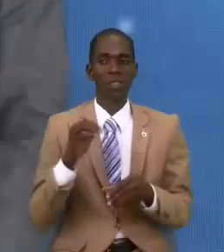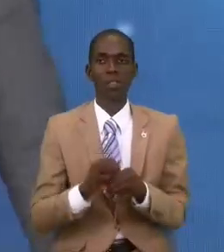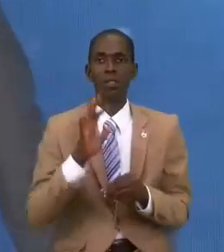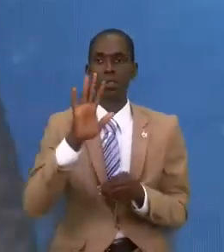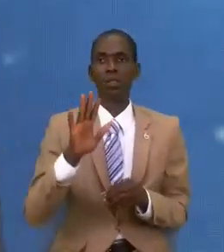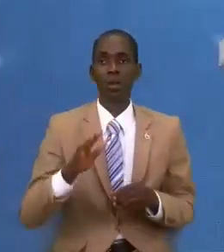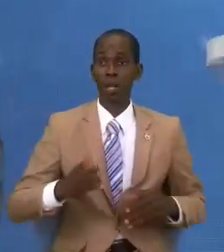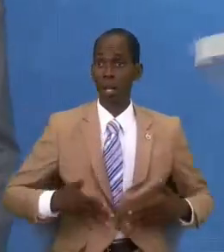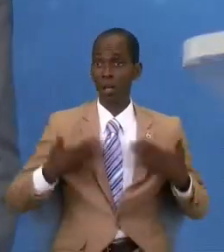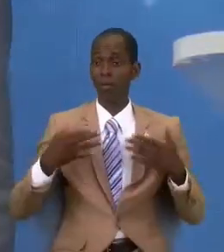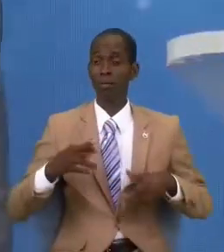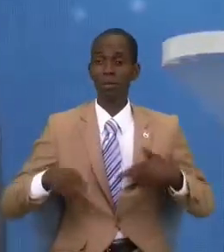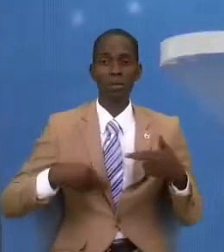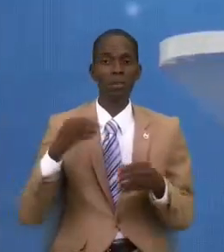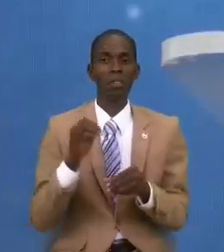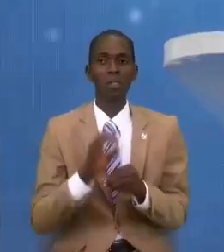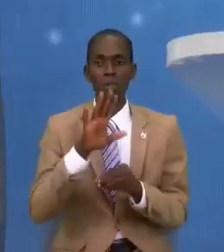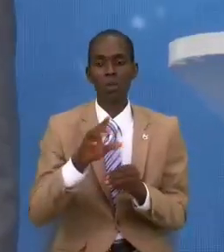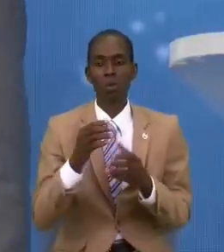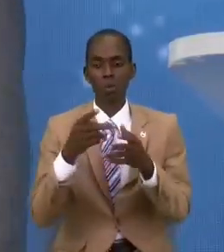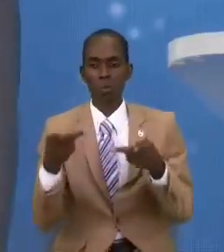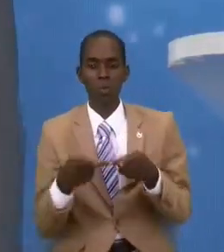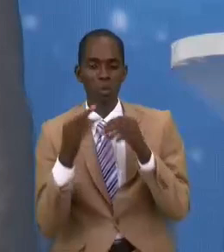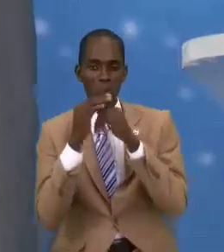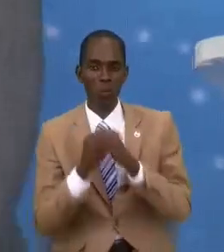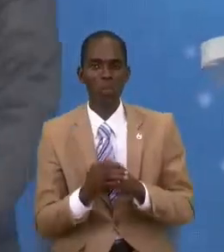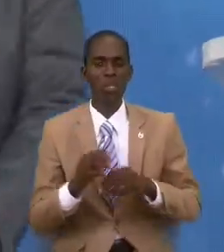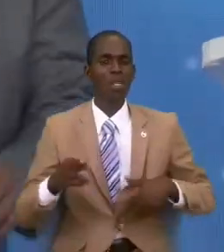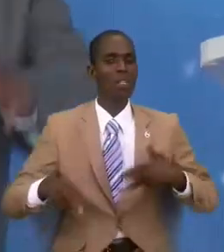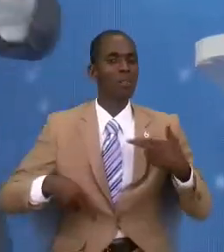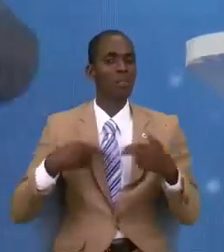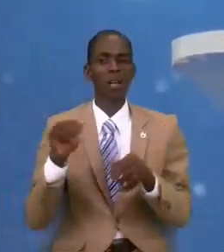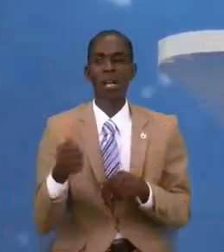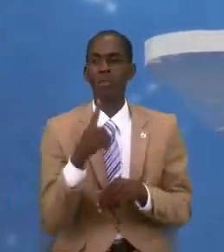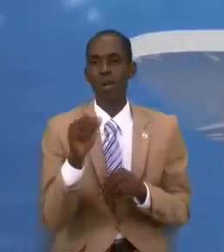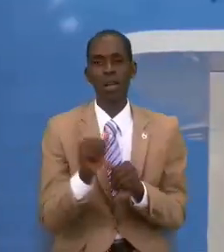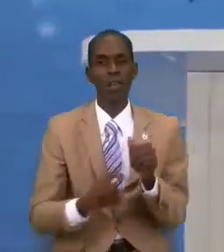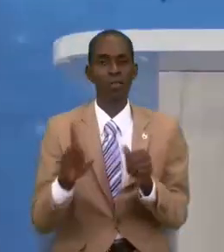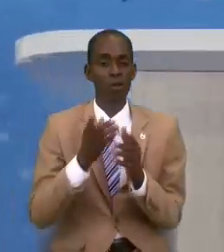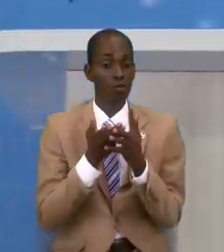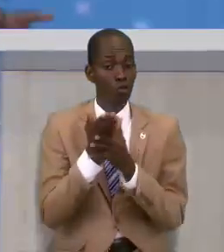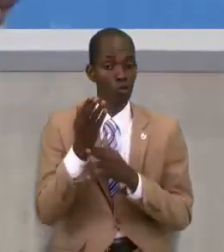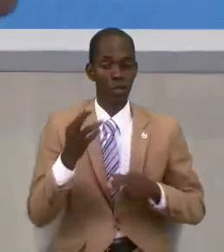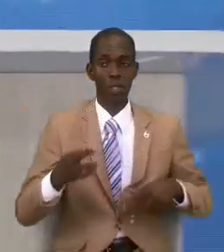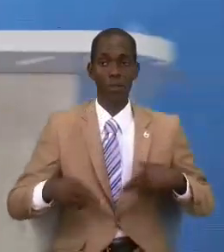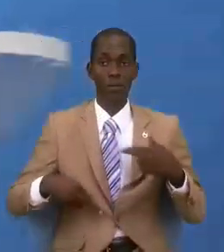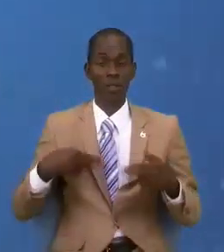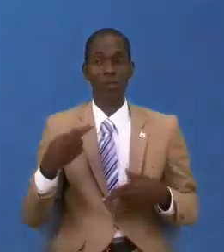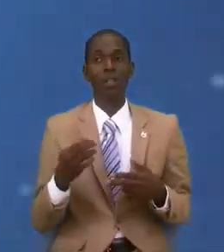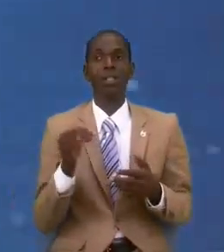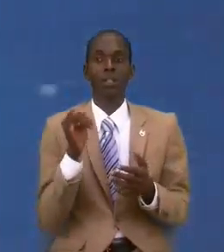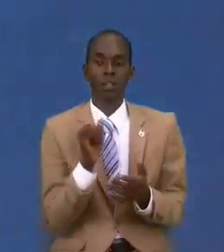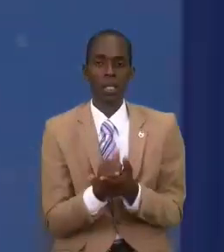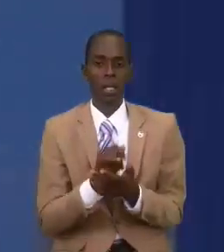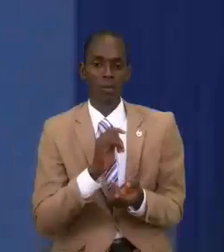revival anywhere, everywhere. True revival that turns multitudes unto the Lord. It's only in Christ,